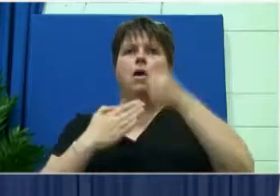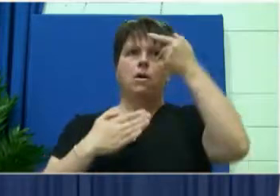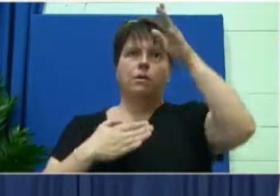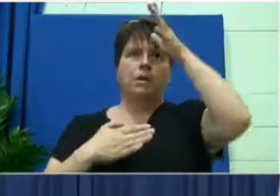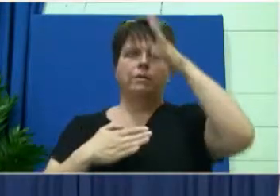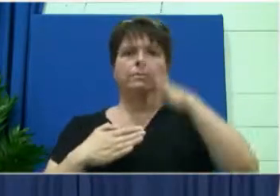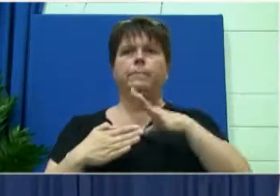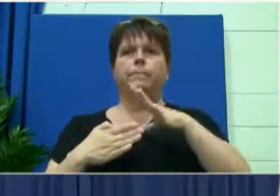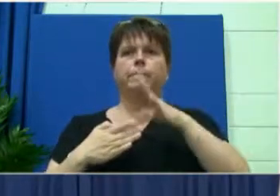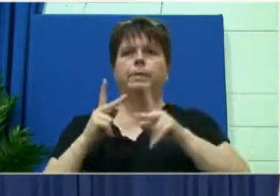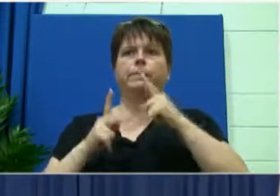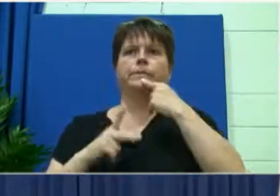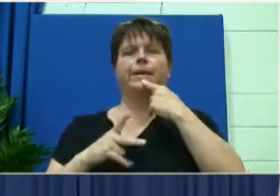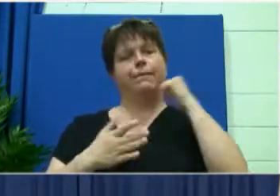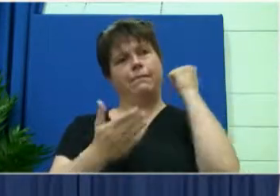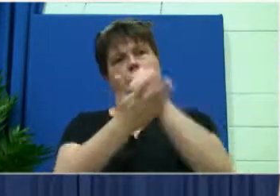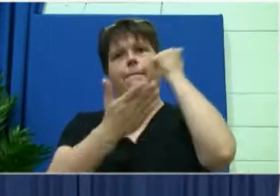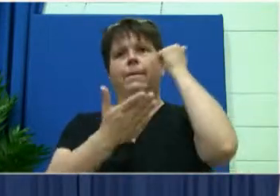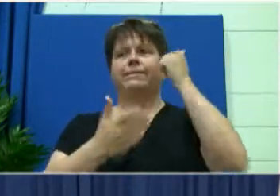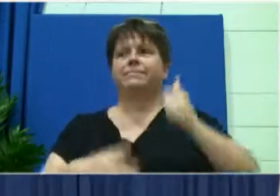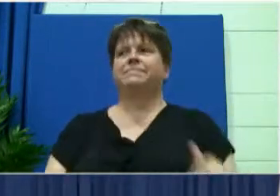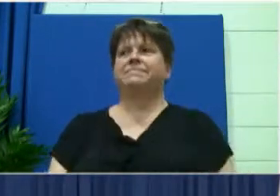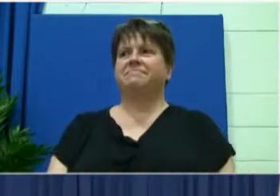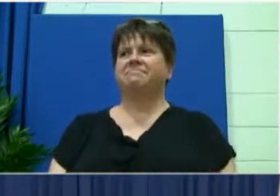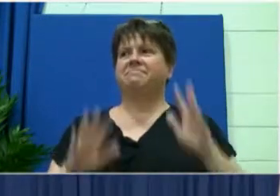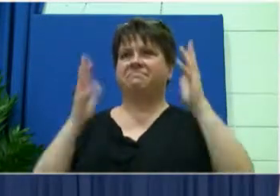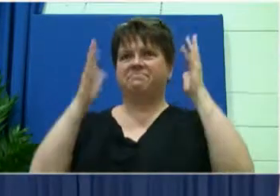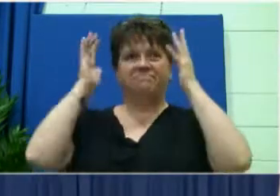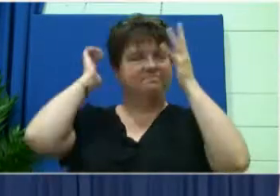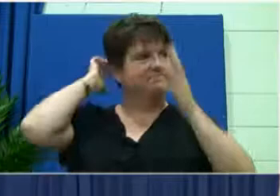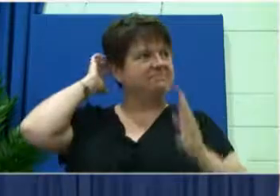people said, Amen.